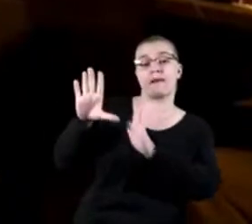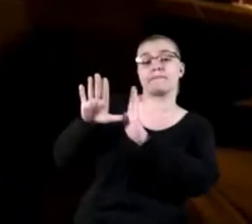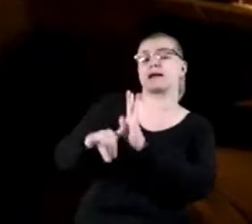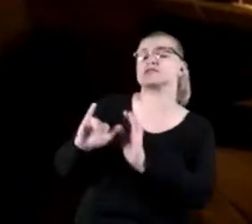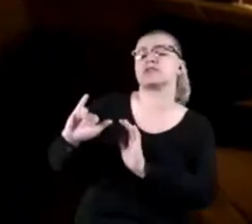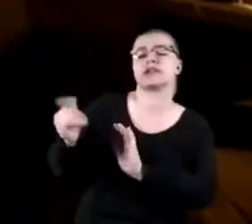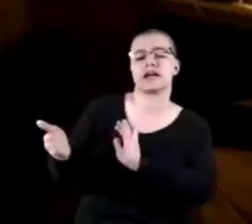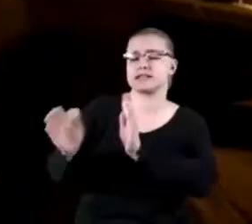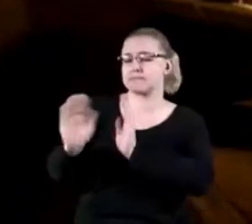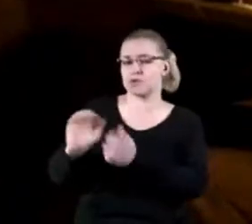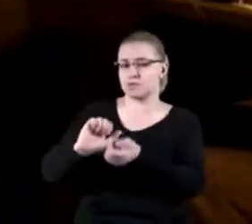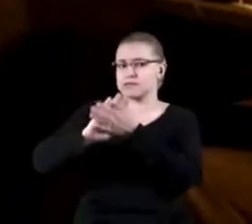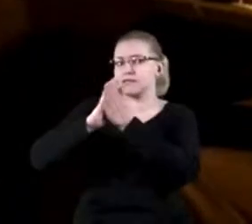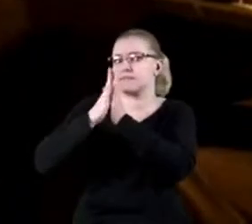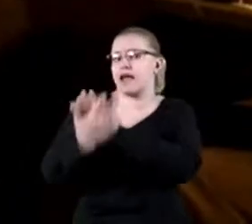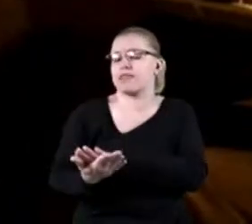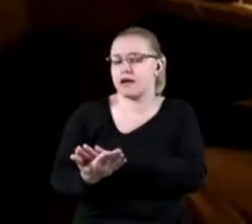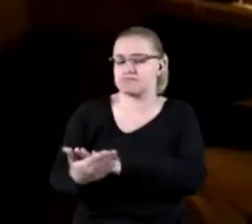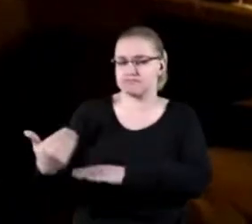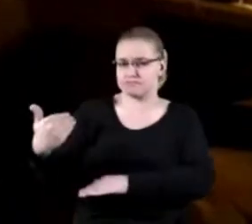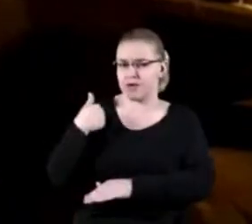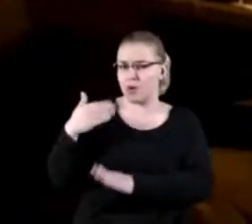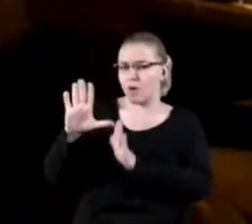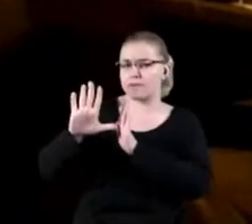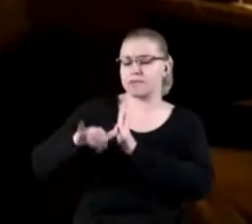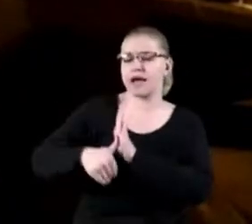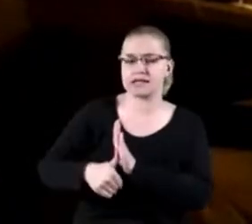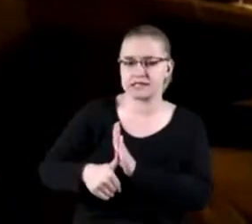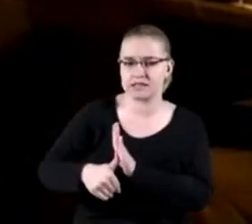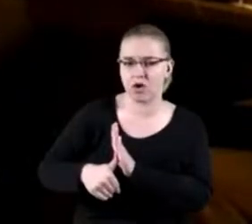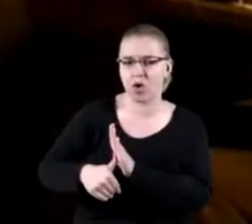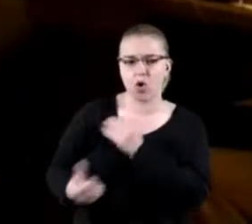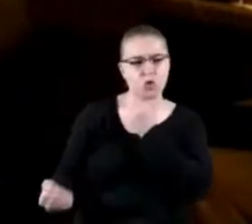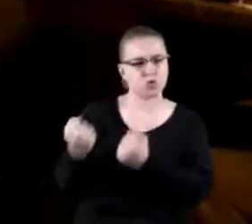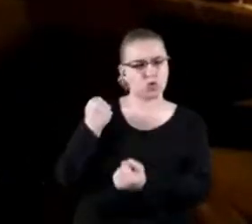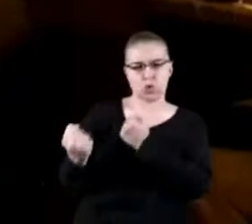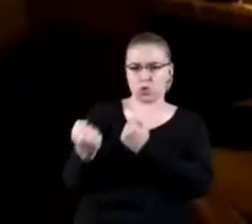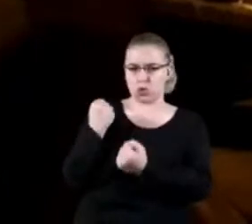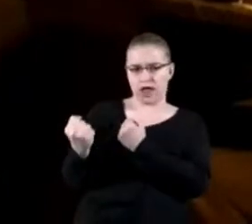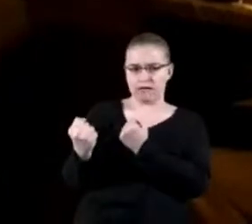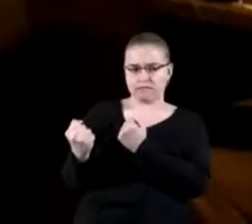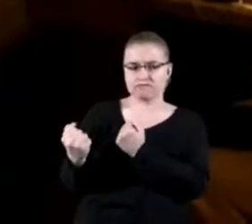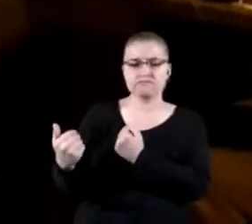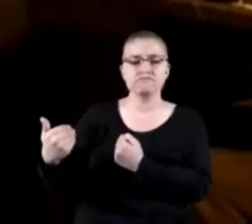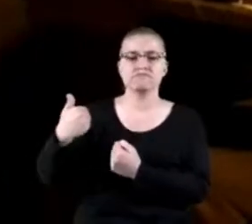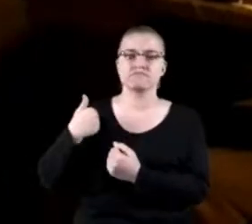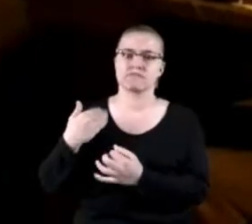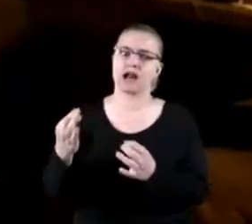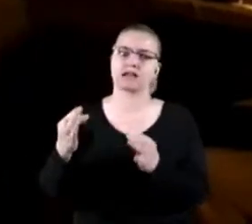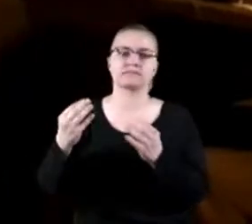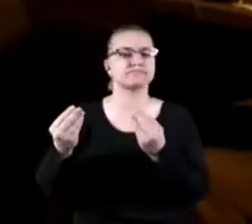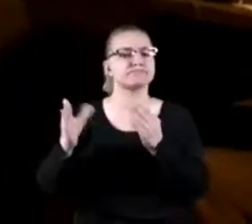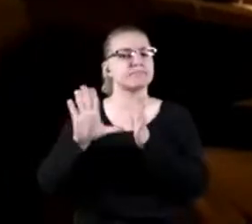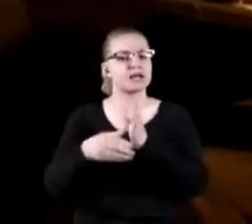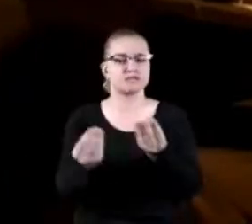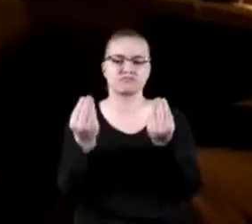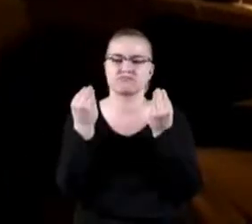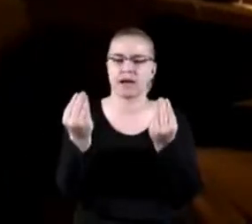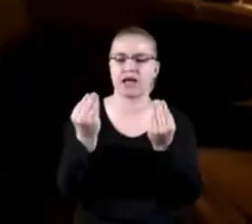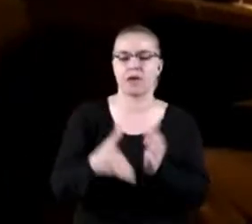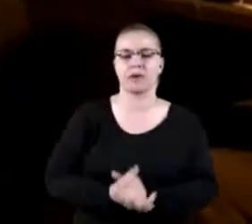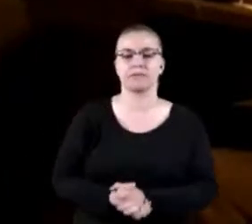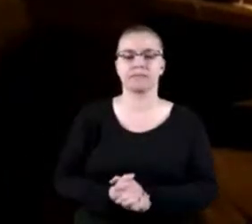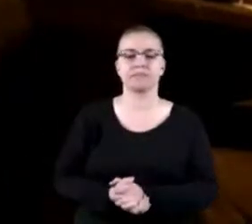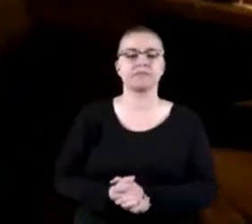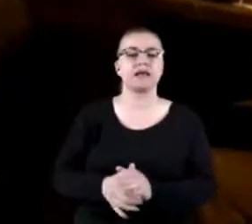just wondering how the city can manage basically to have access to the land which